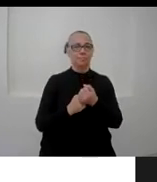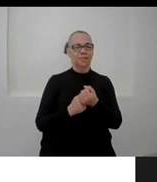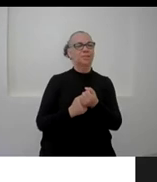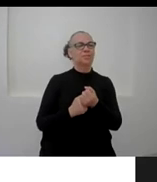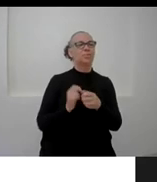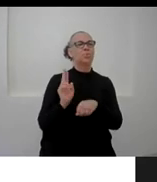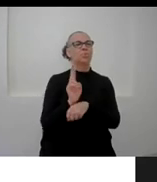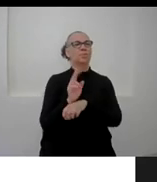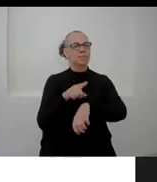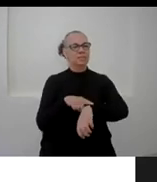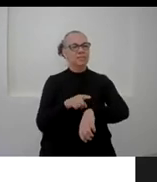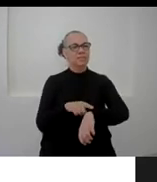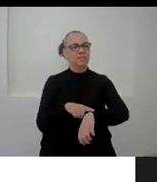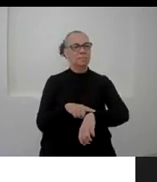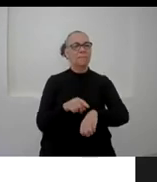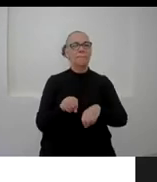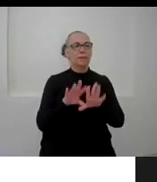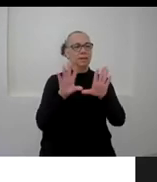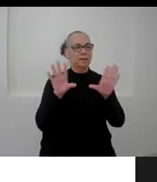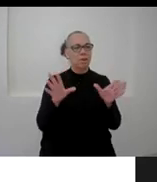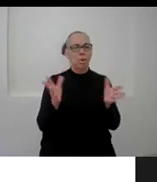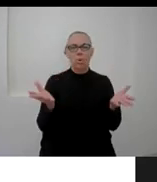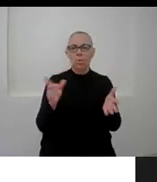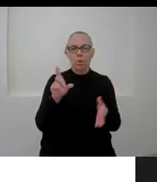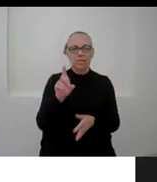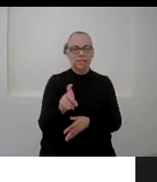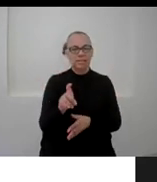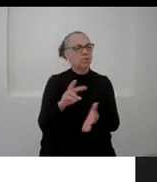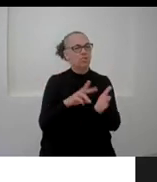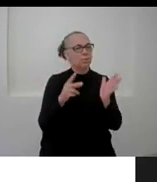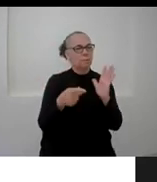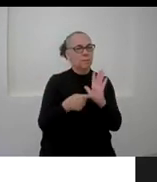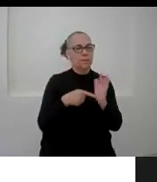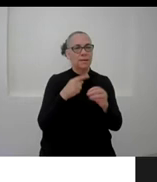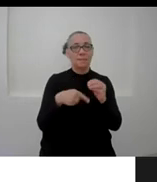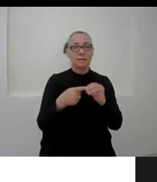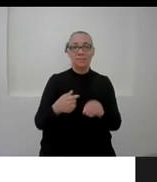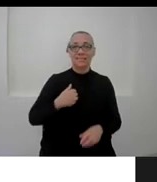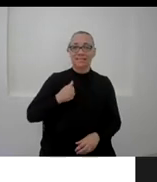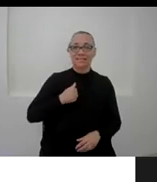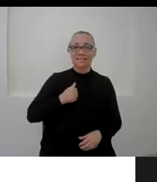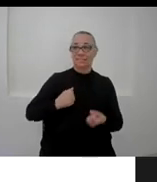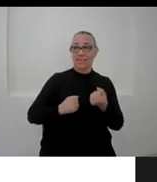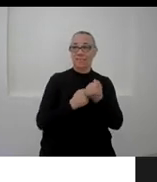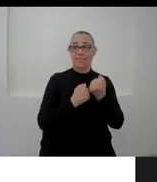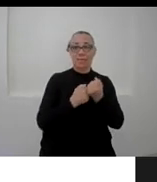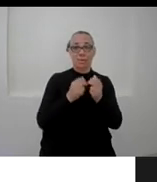time, just being clear what we mean about self-advocacy for somebody with intellectual